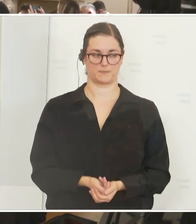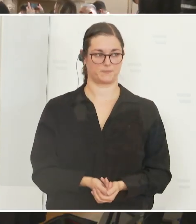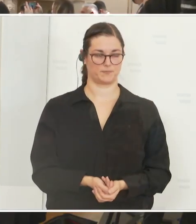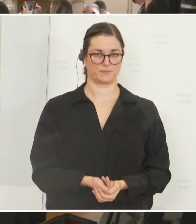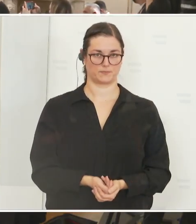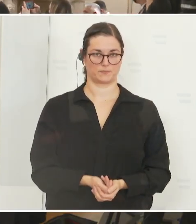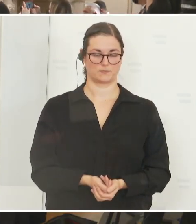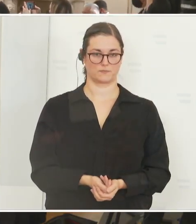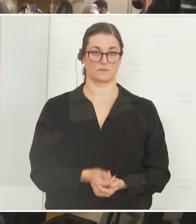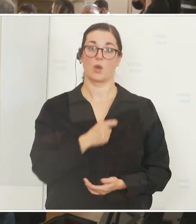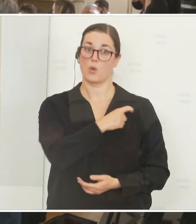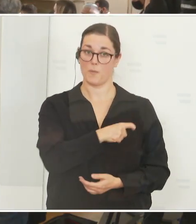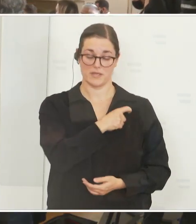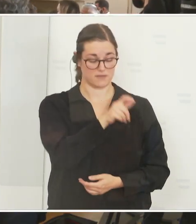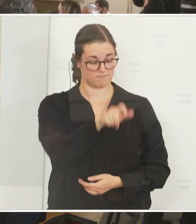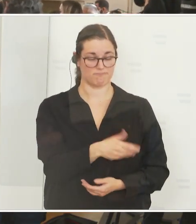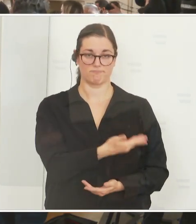Commissioner, the floor is yours.